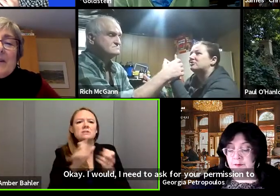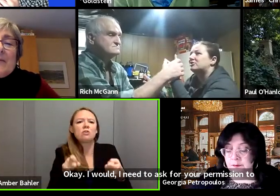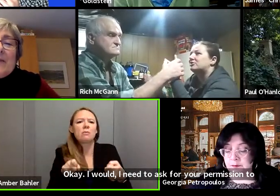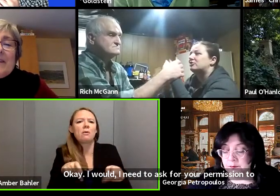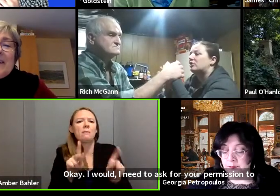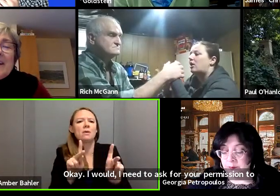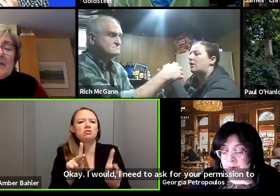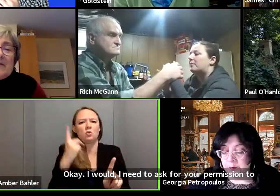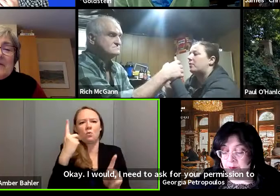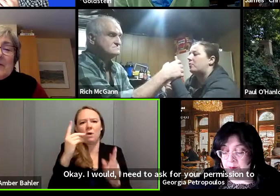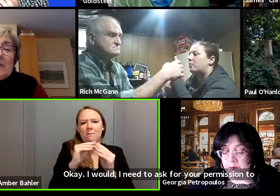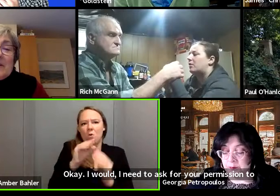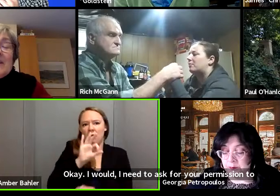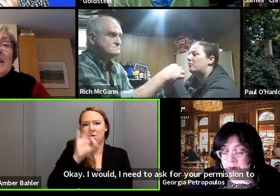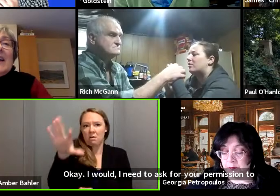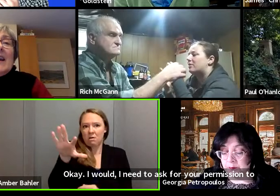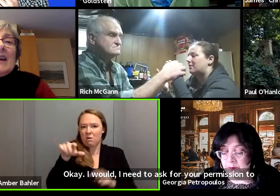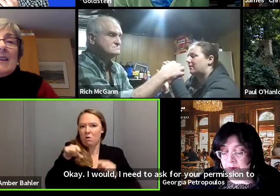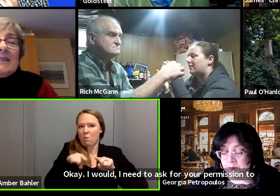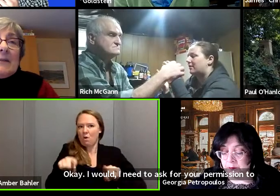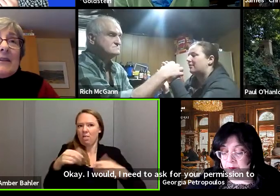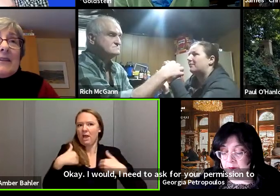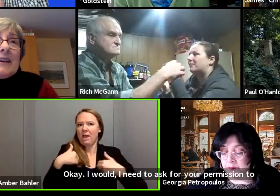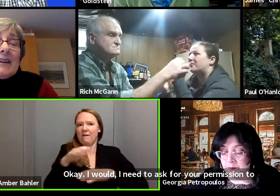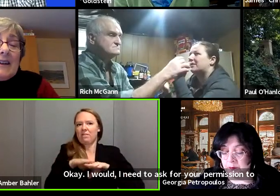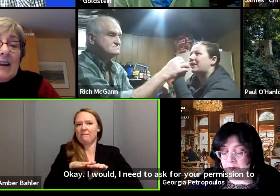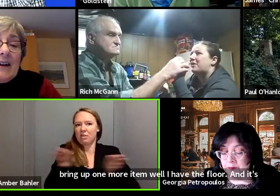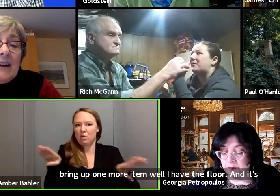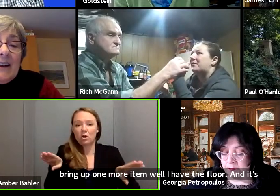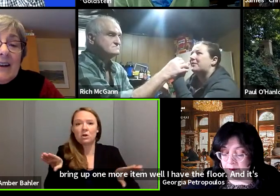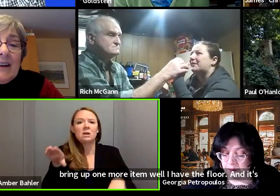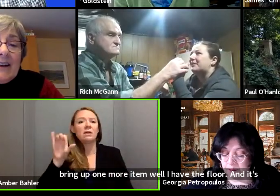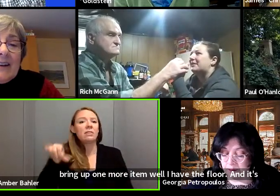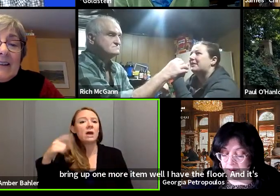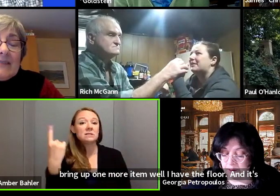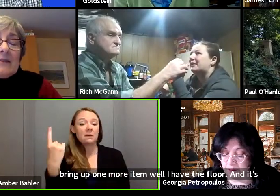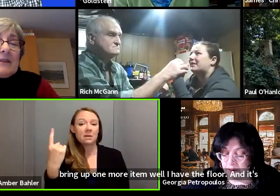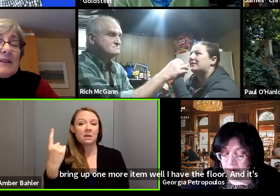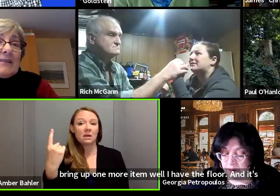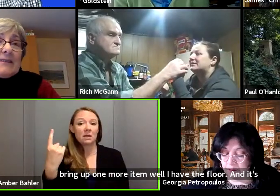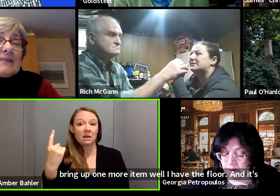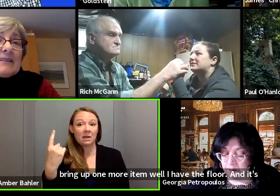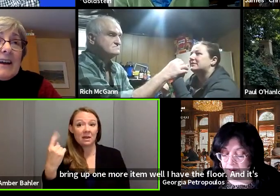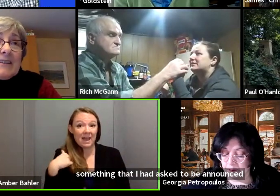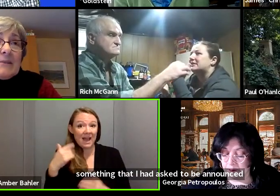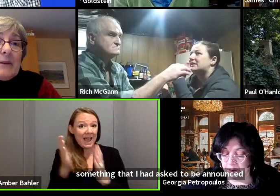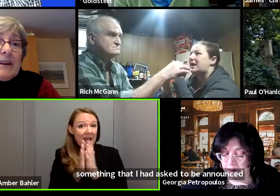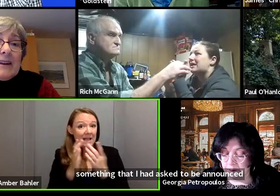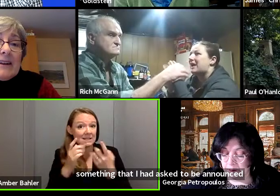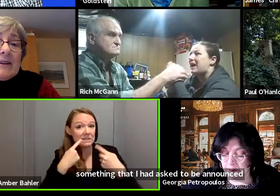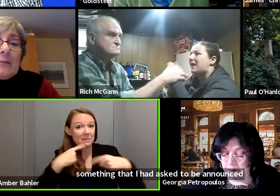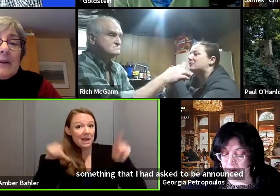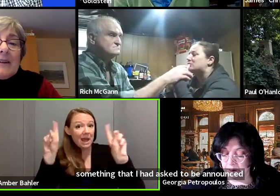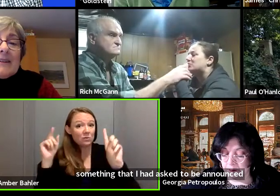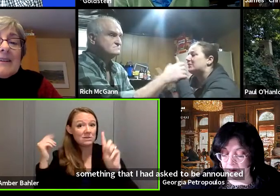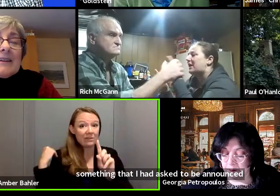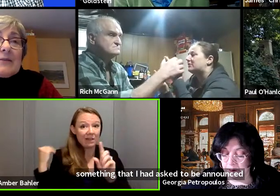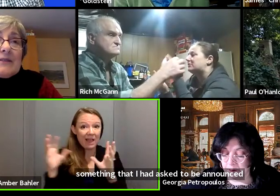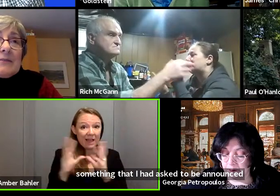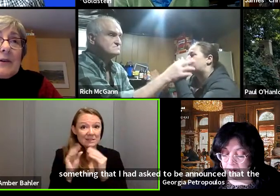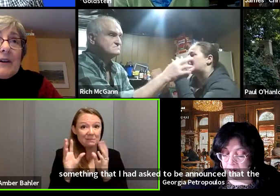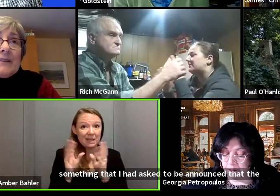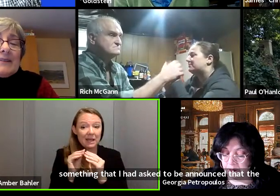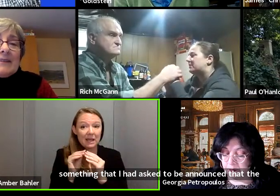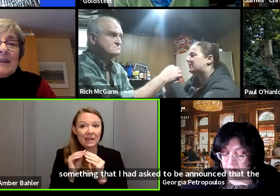more item while I have the floor. And it's something that I had asked to be announced at the last meeting, but I didn't